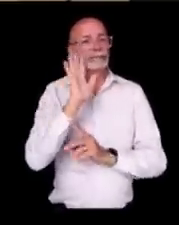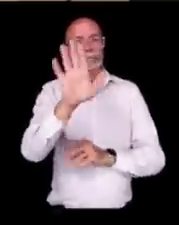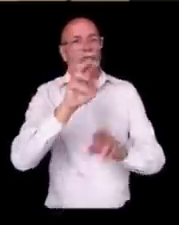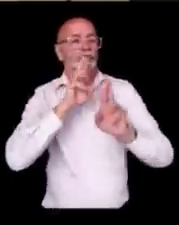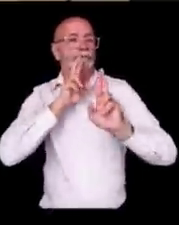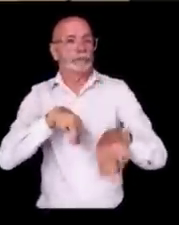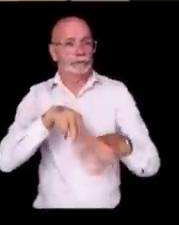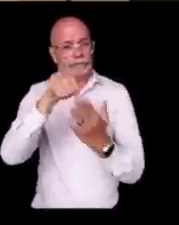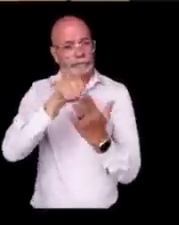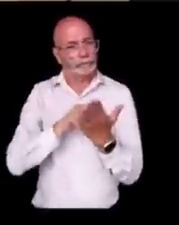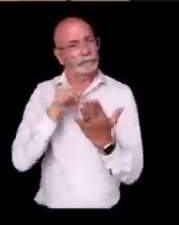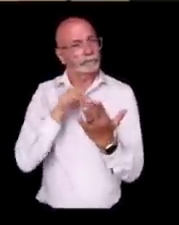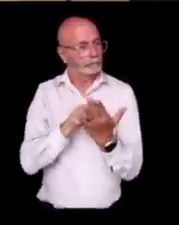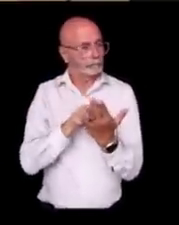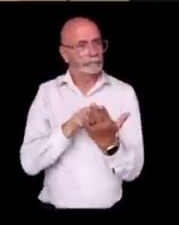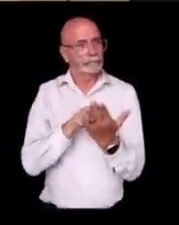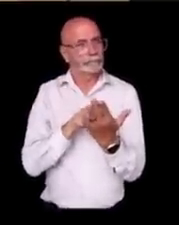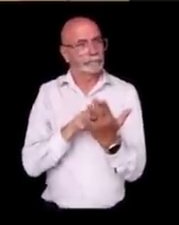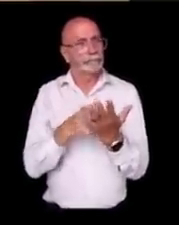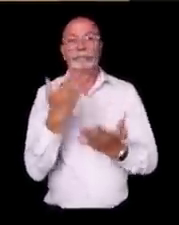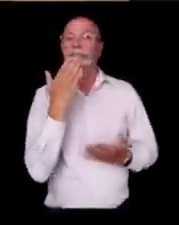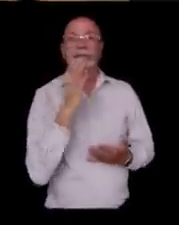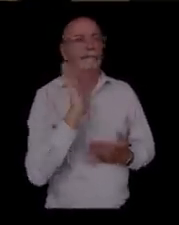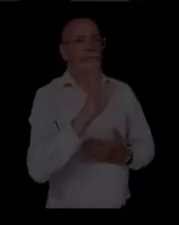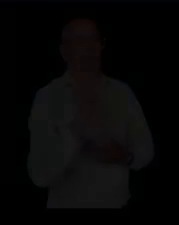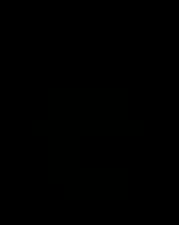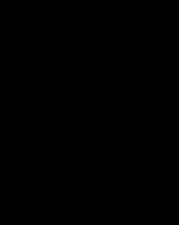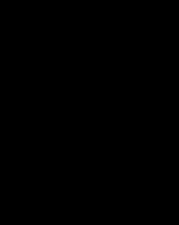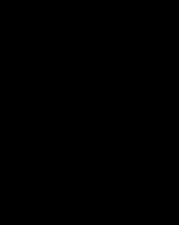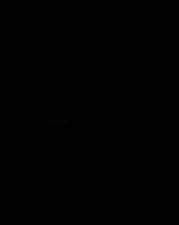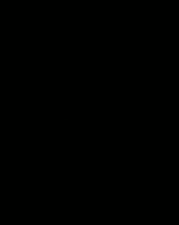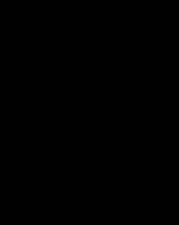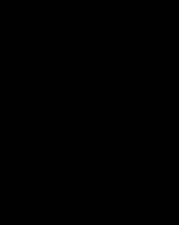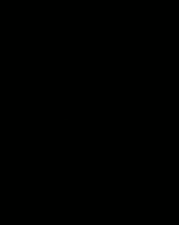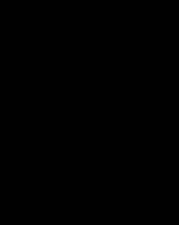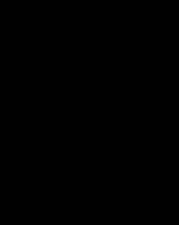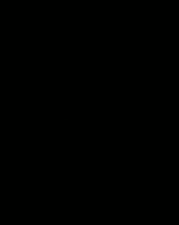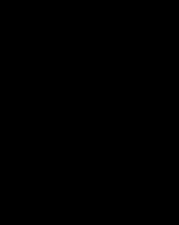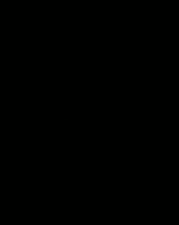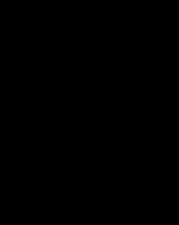Thank you, Mr. Giltaca. We'll move on to Mr. Zach now. You will have